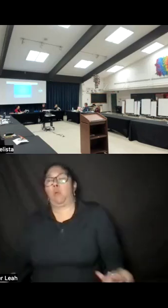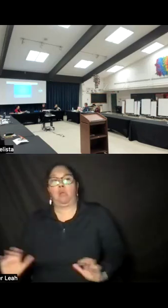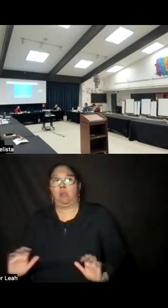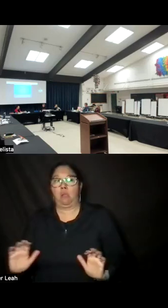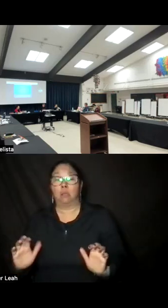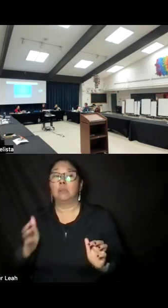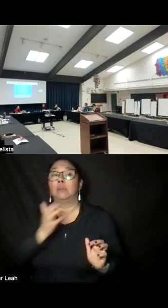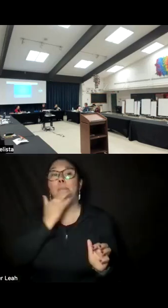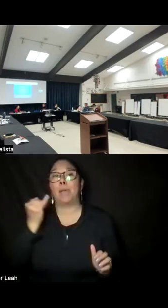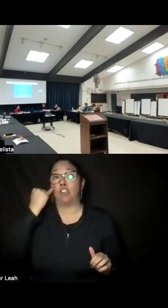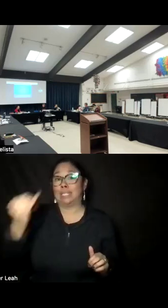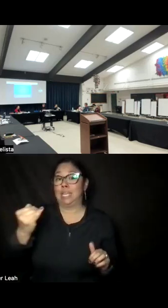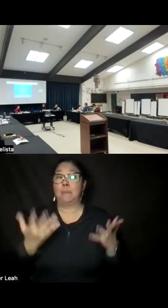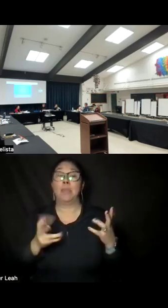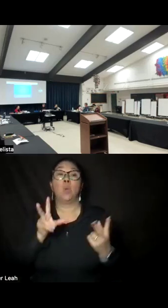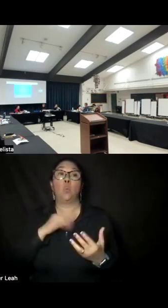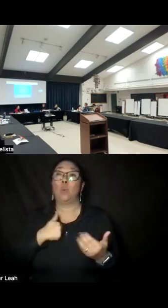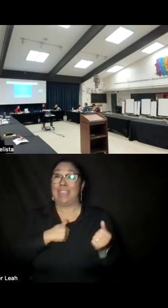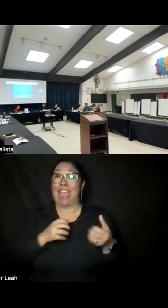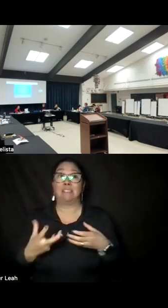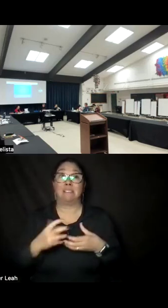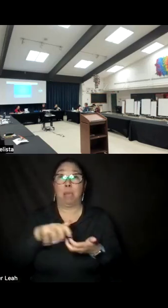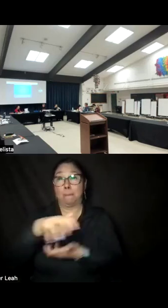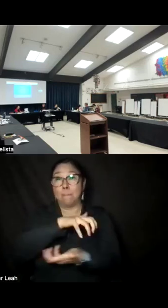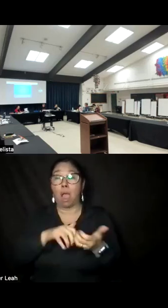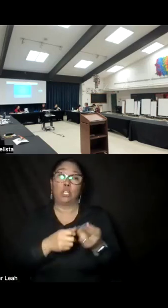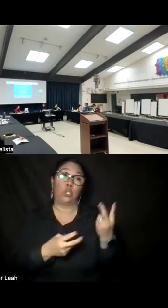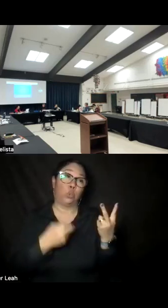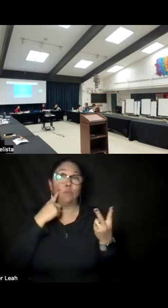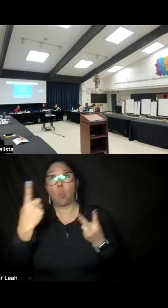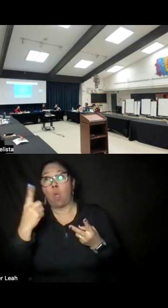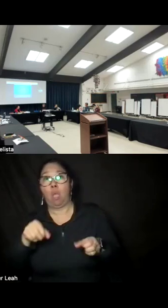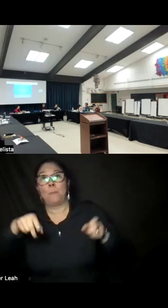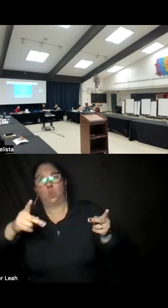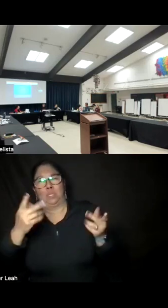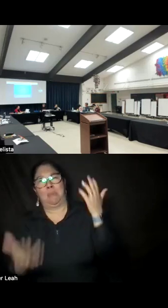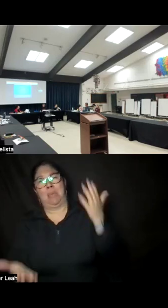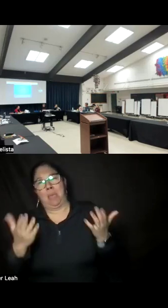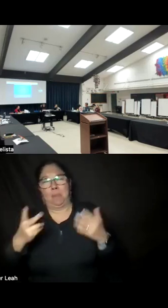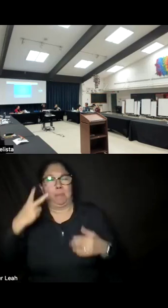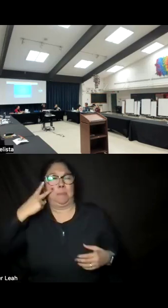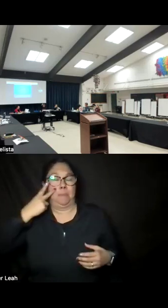perhaps be able to combine, maybe there are some 2-for-1 opportunities, perhaps.